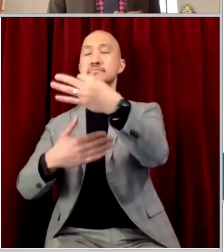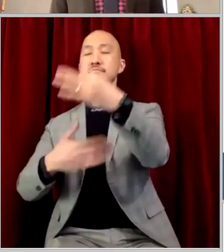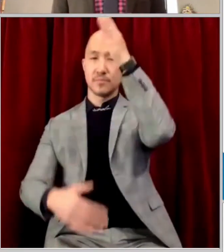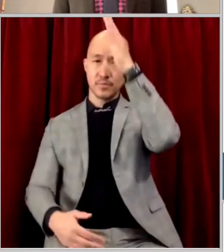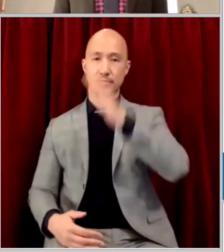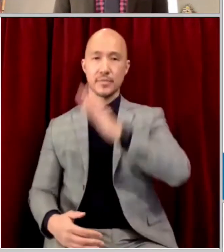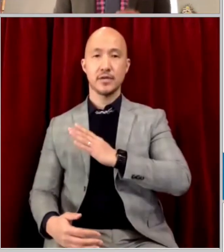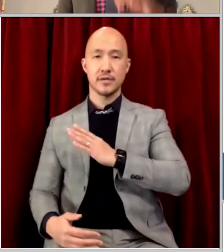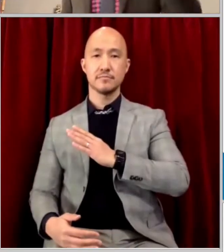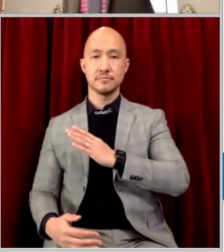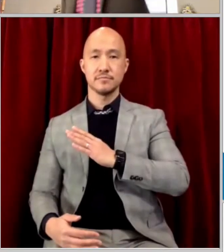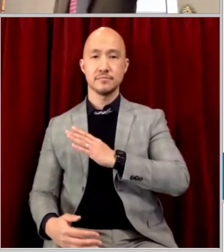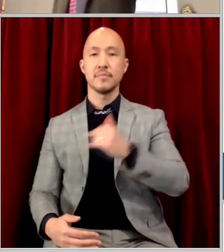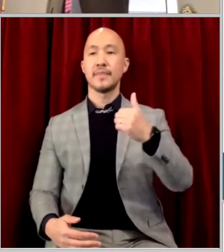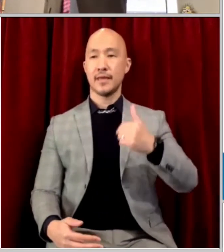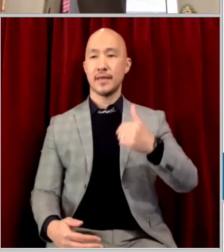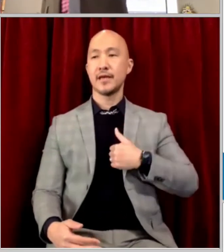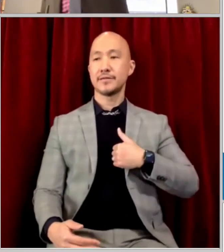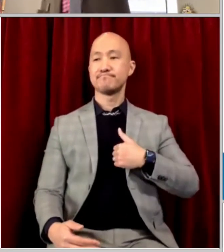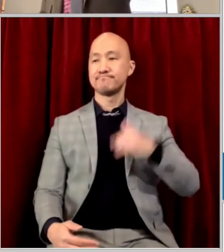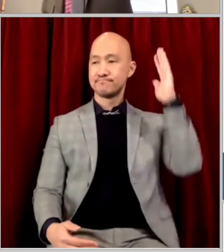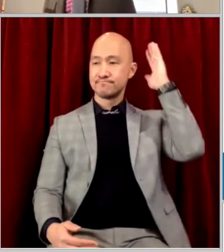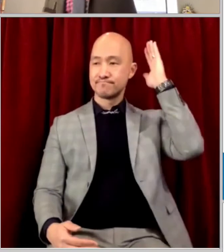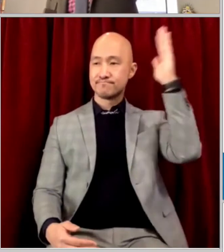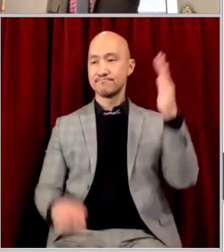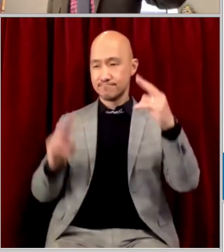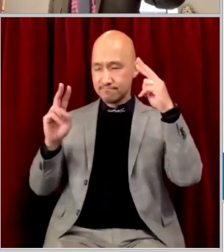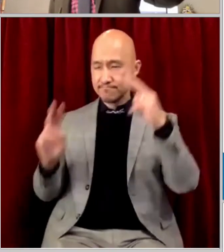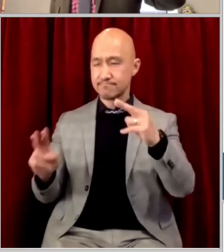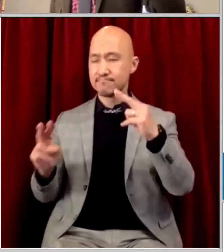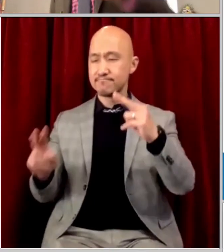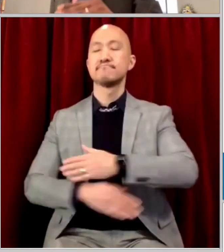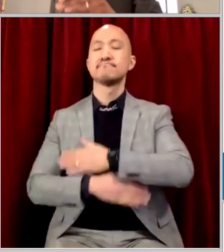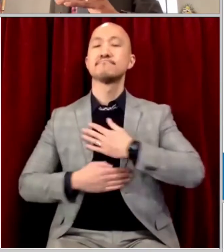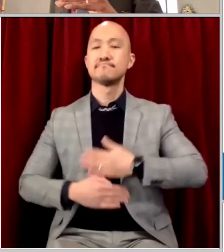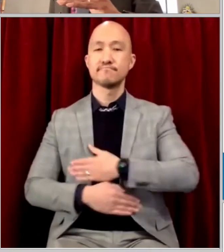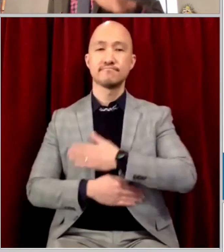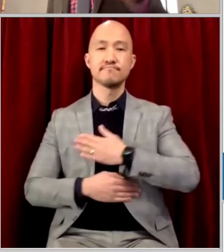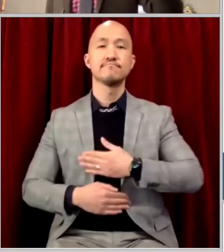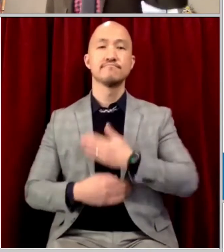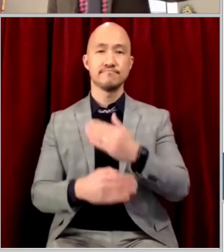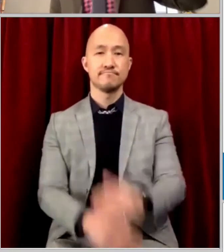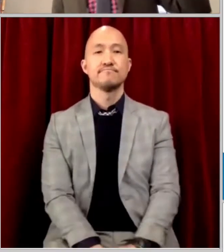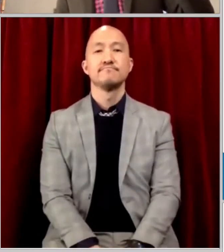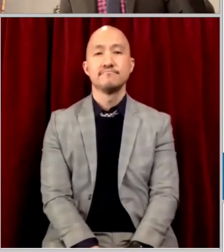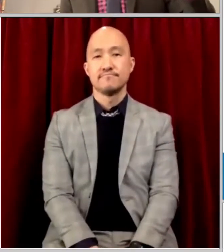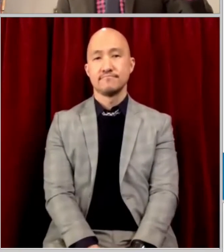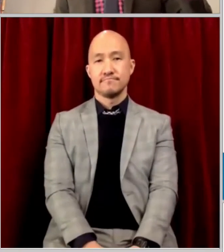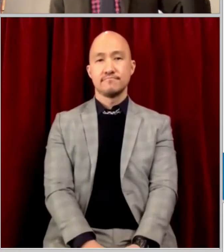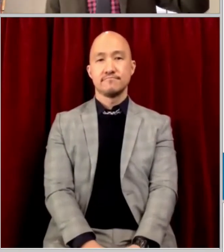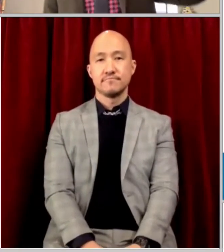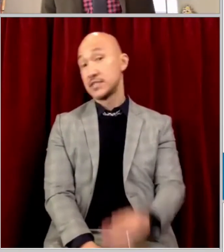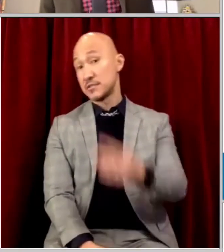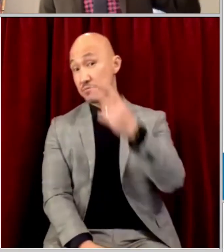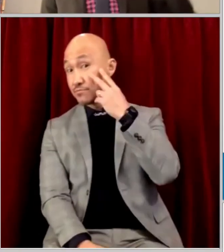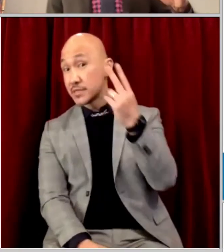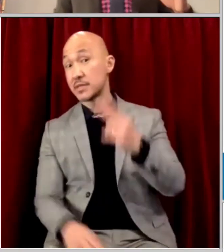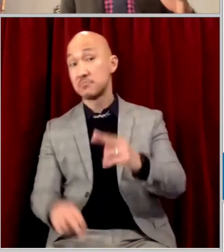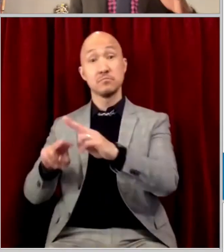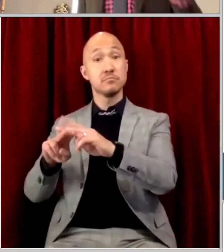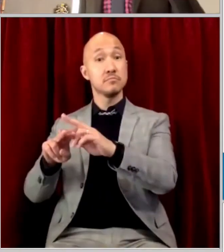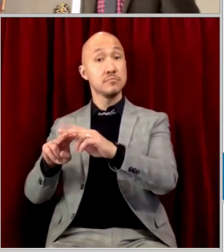who is in heaven. I hope you see how these things are all lining up, right? How seasoned salt helps me to